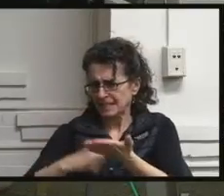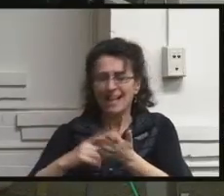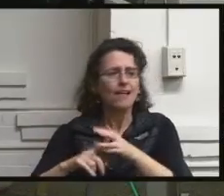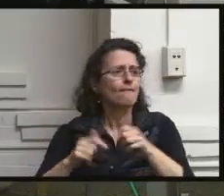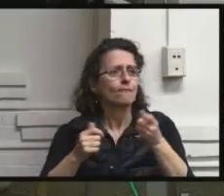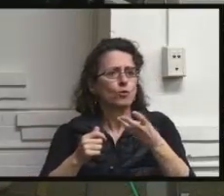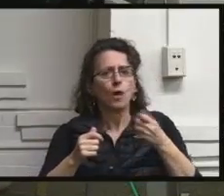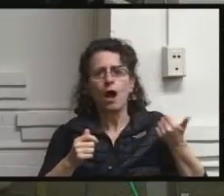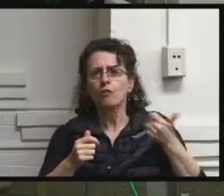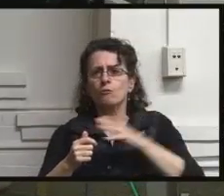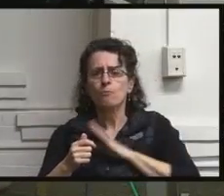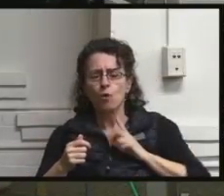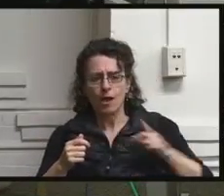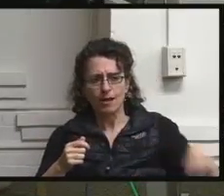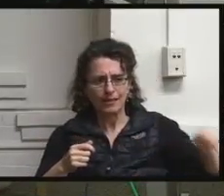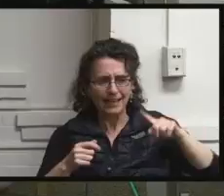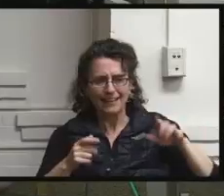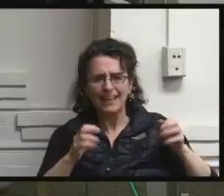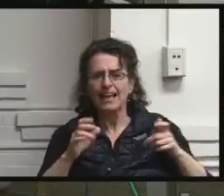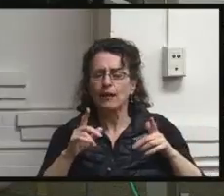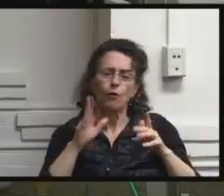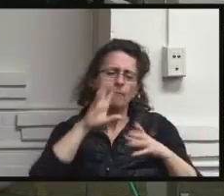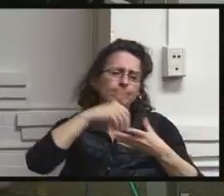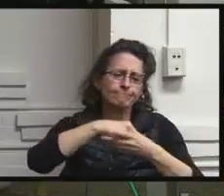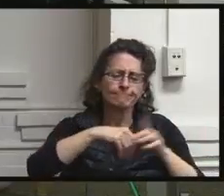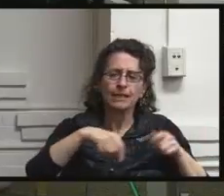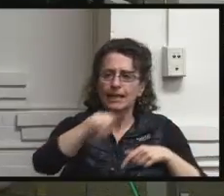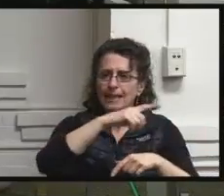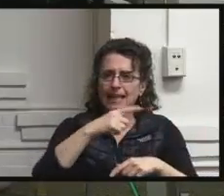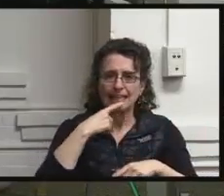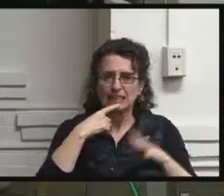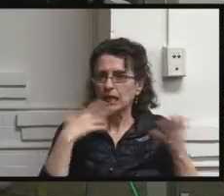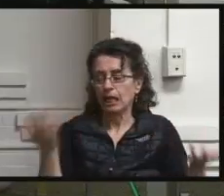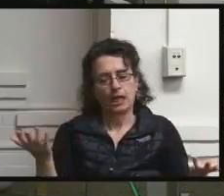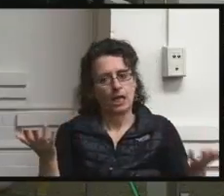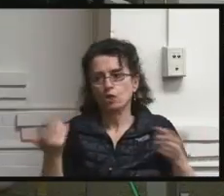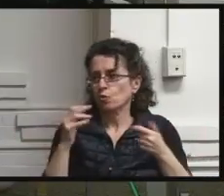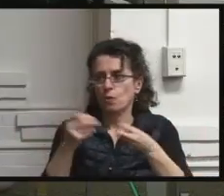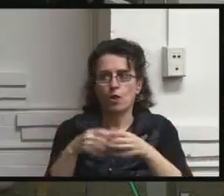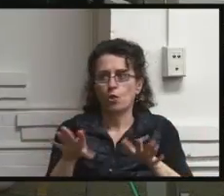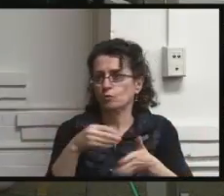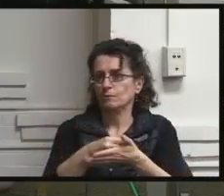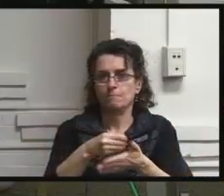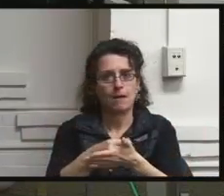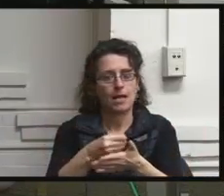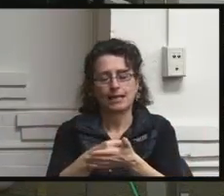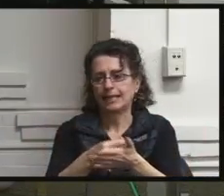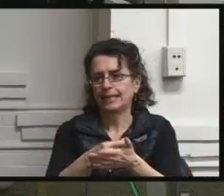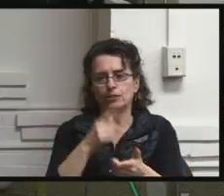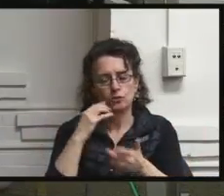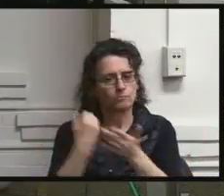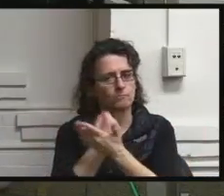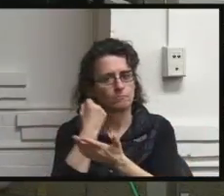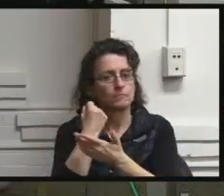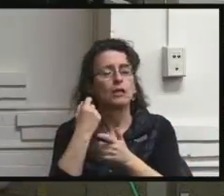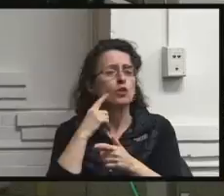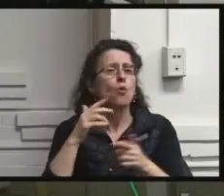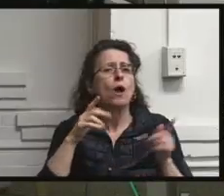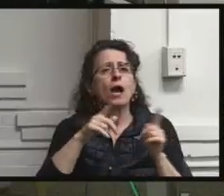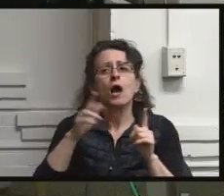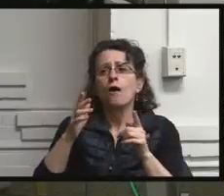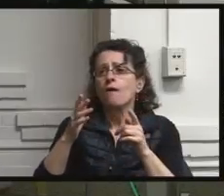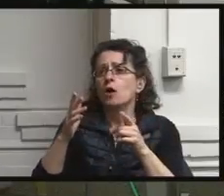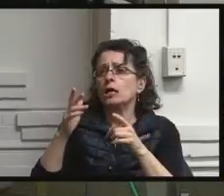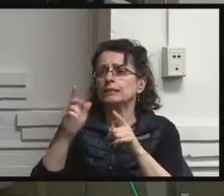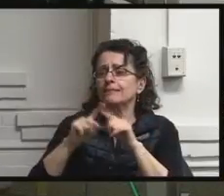that opportunity to use that money, and then you're going to have to reapply. So from that standpoint